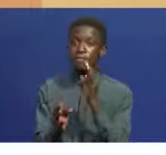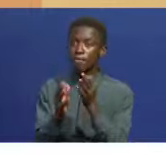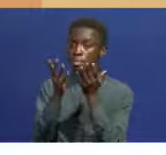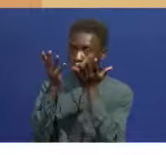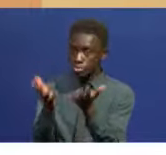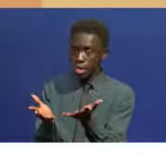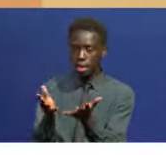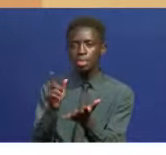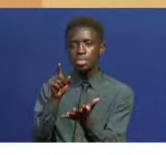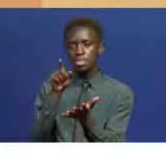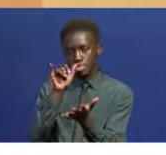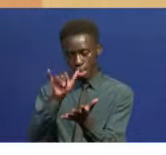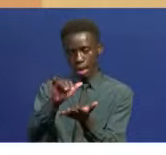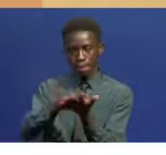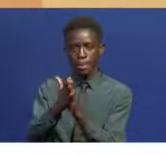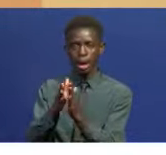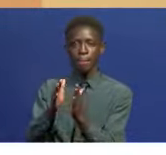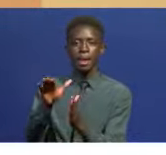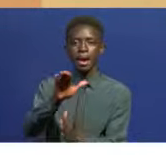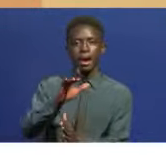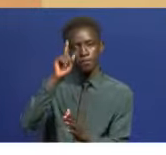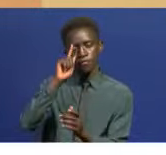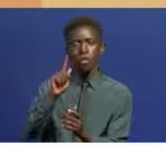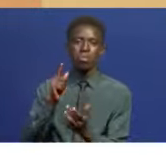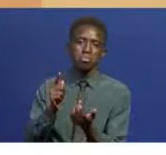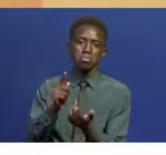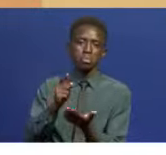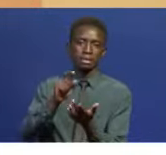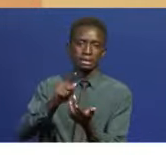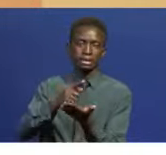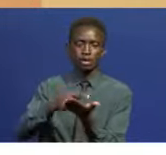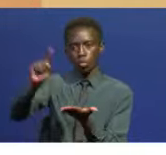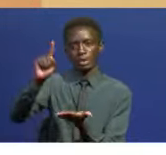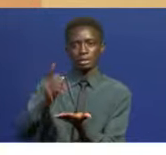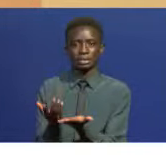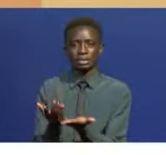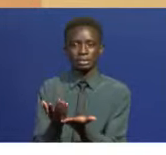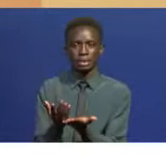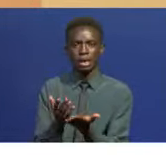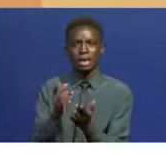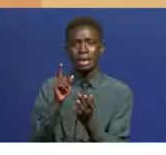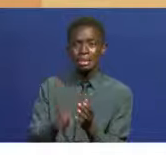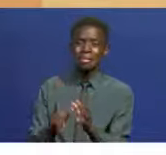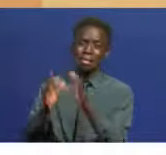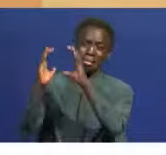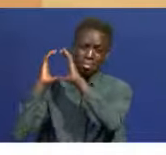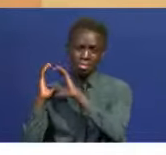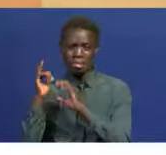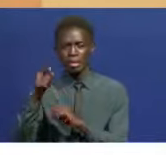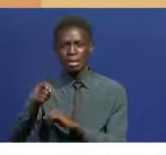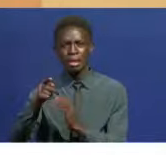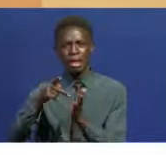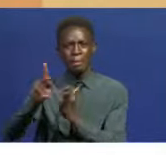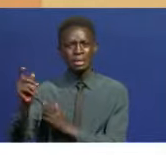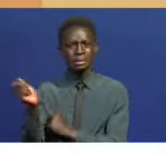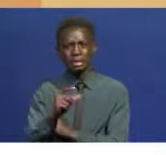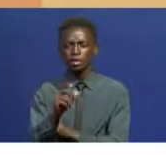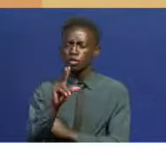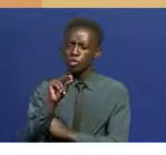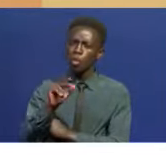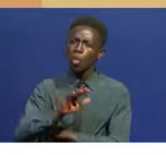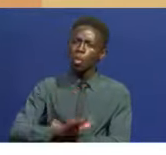one for correction, because we are saying this industry has a very huge payload, and we don't want to offload any of this payload along as we go. We want everybody to be a